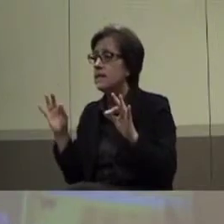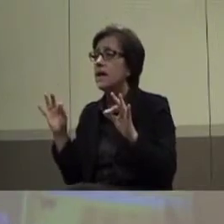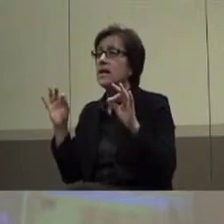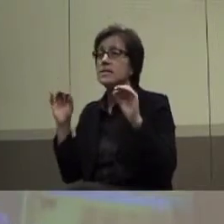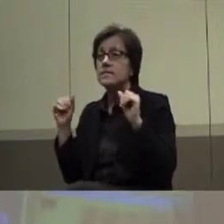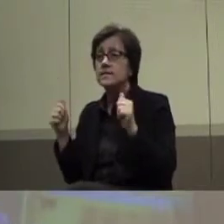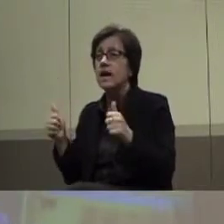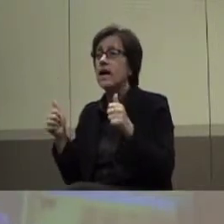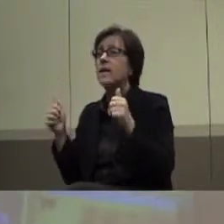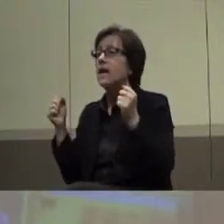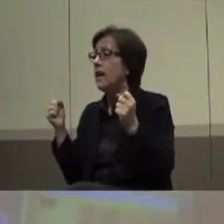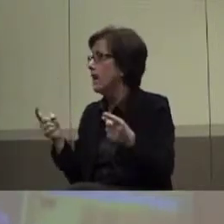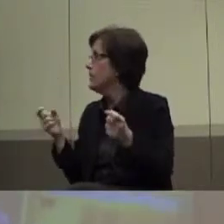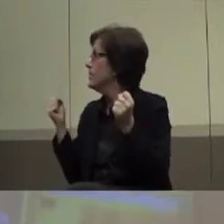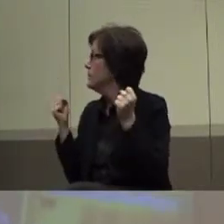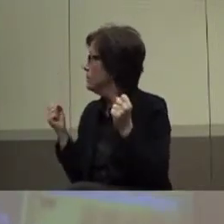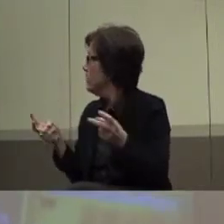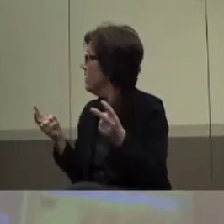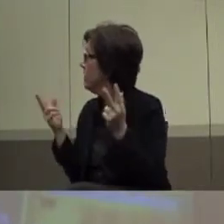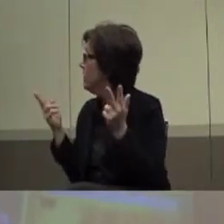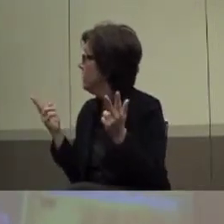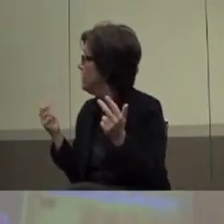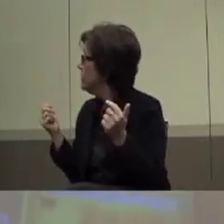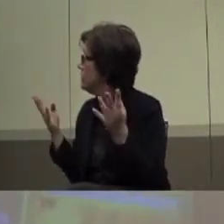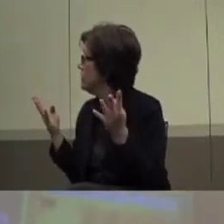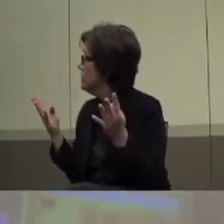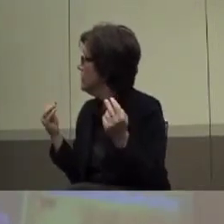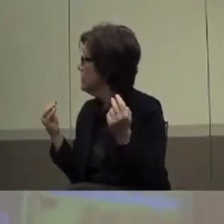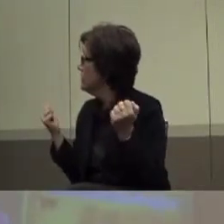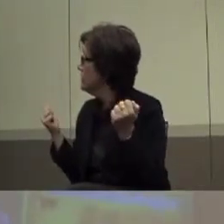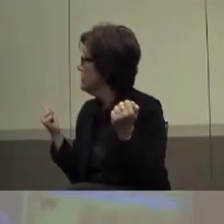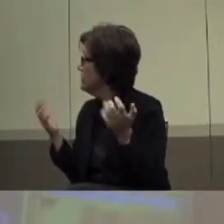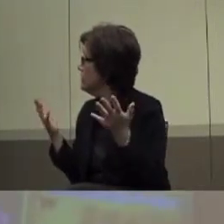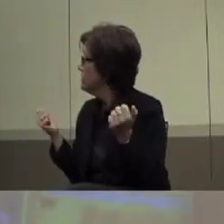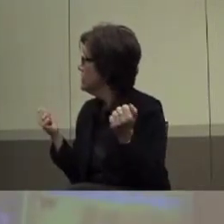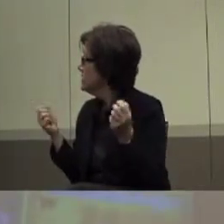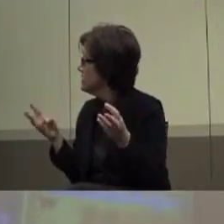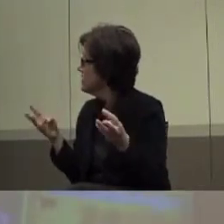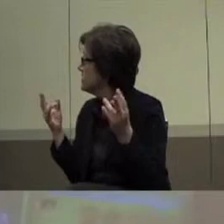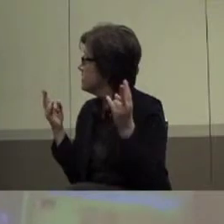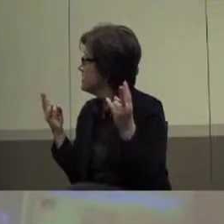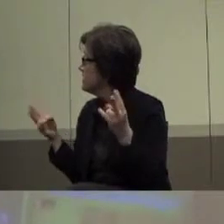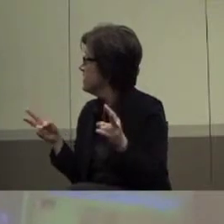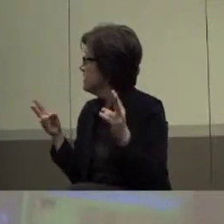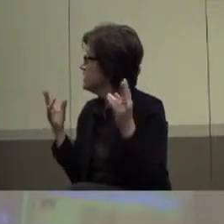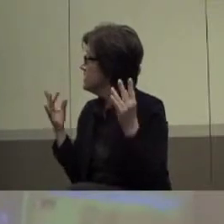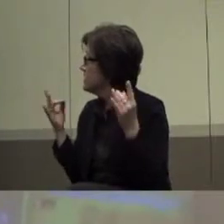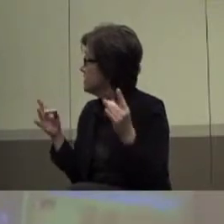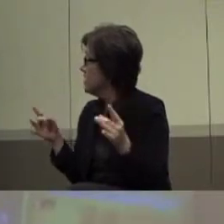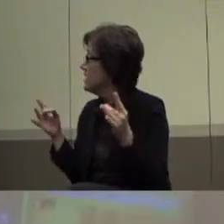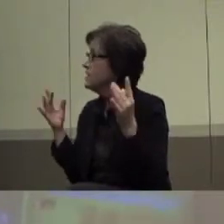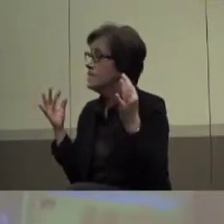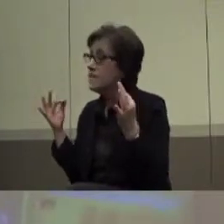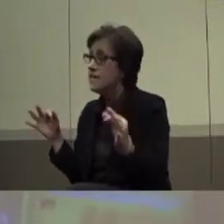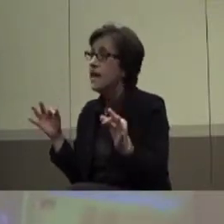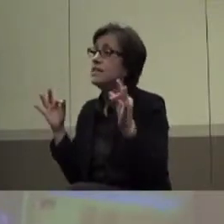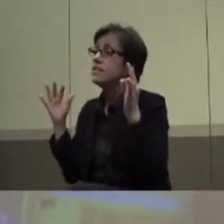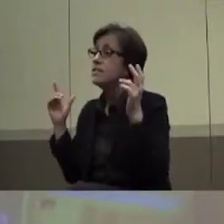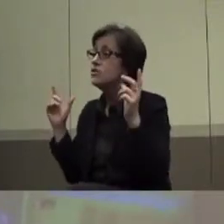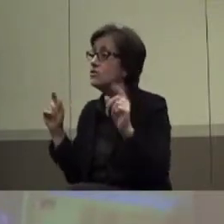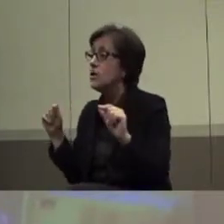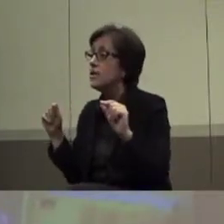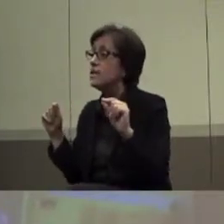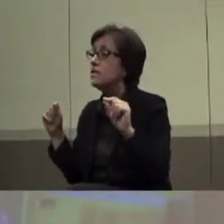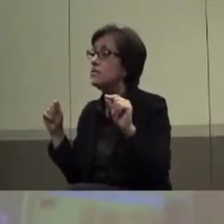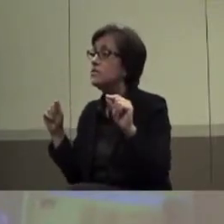23, 24, 25, 26, 27. 27, Justin, I need